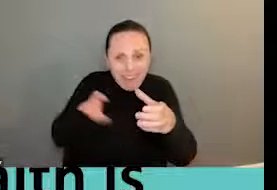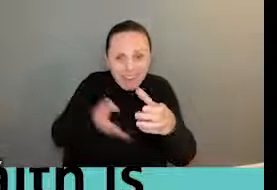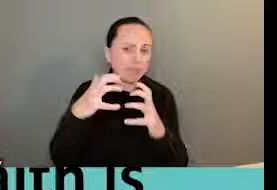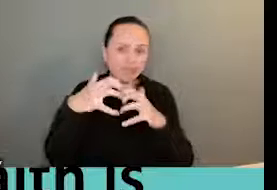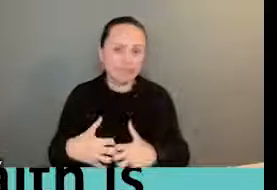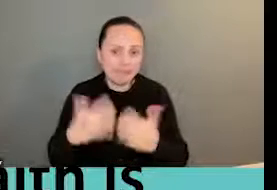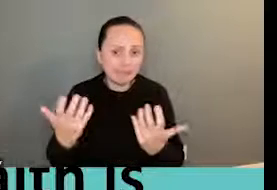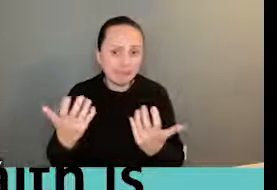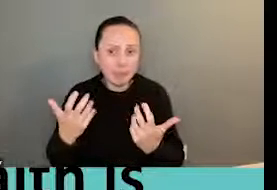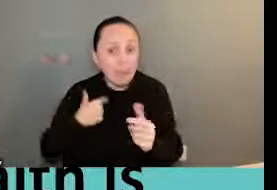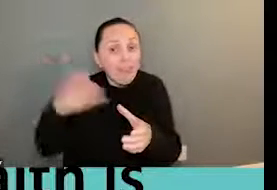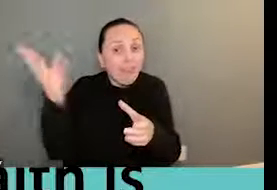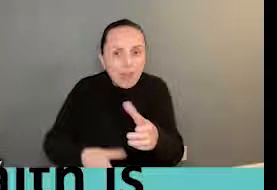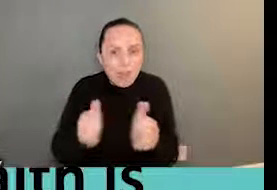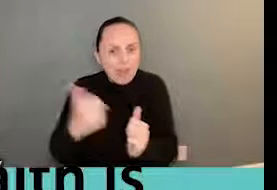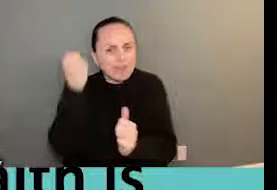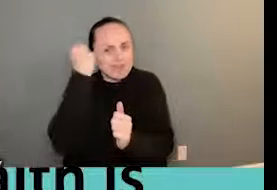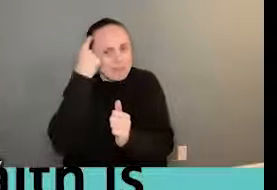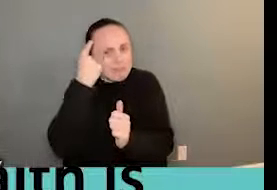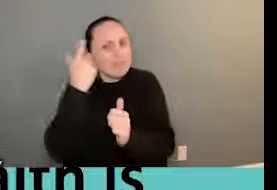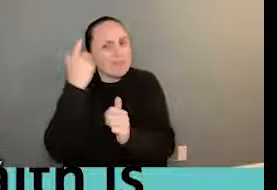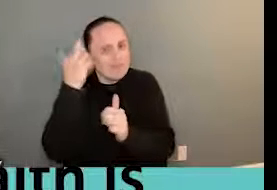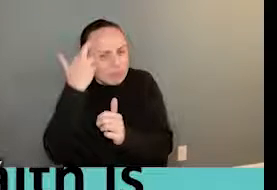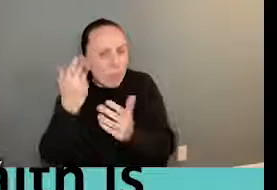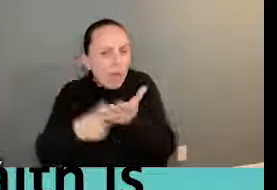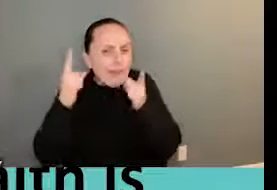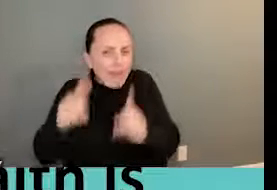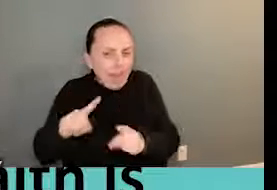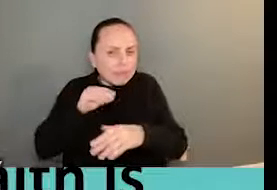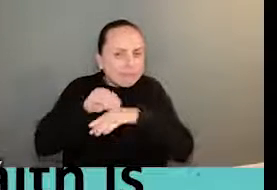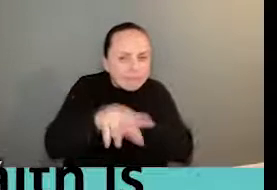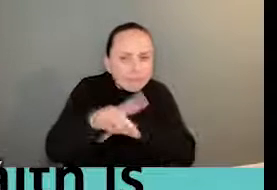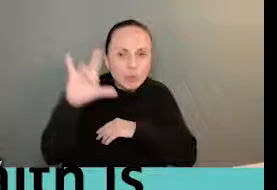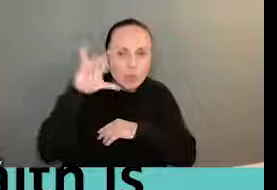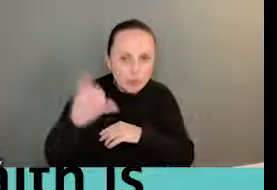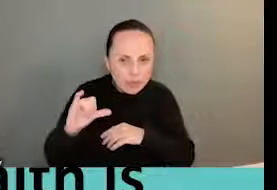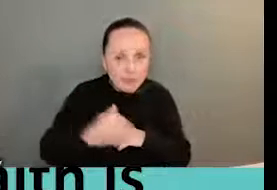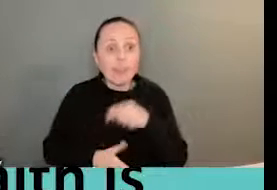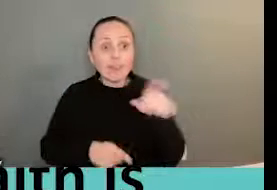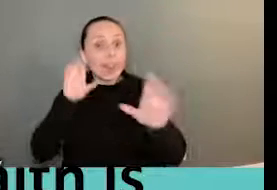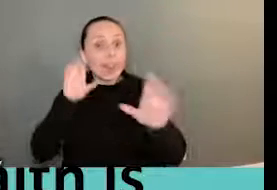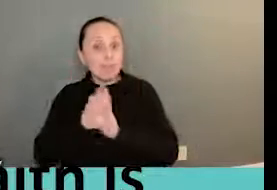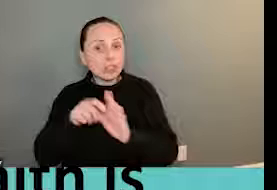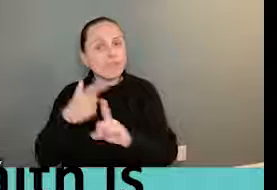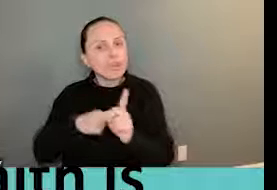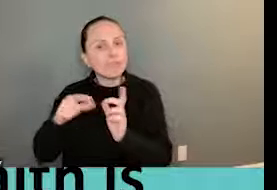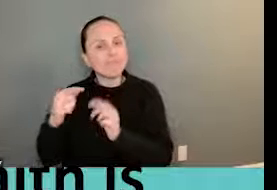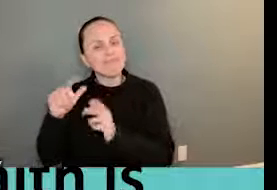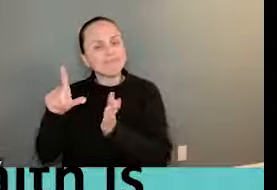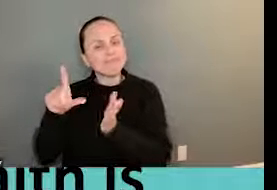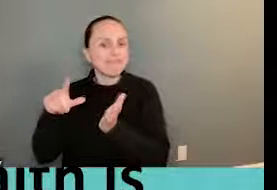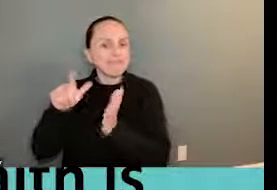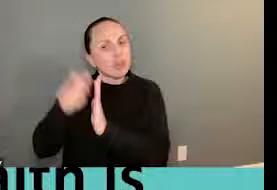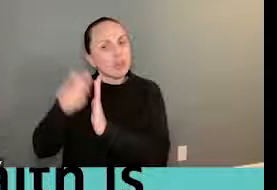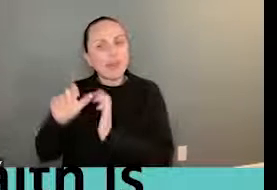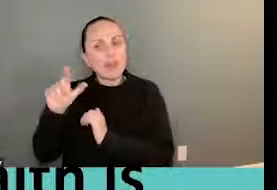without understanding the full repercussions. So this figure, for instance, is just one that was taken from a paper that Kaylee and I had put together